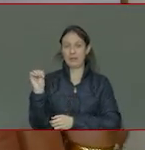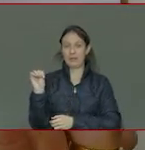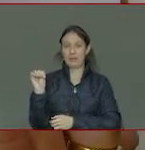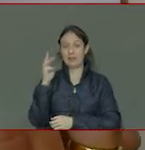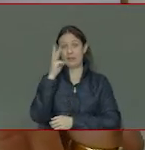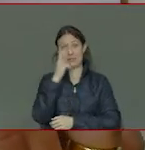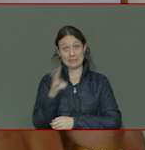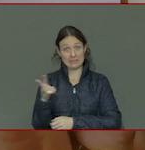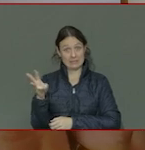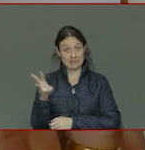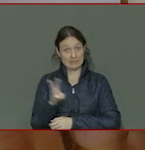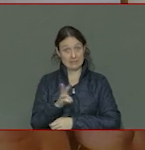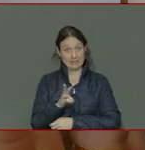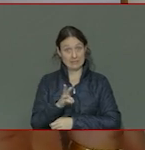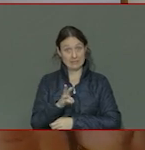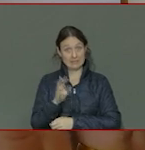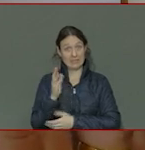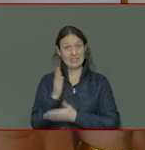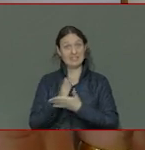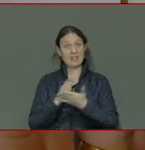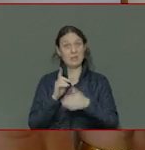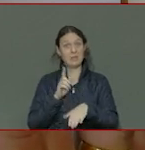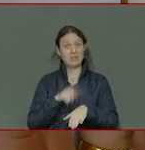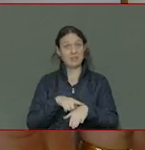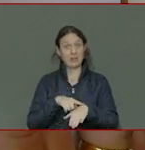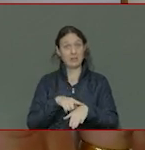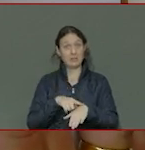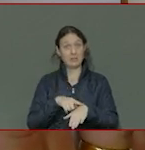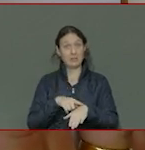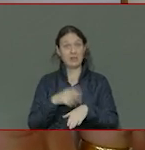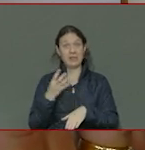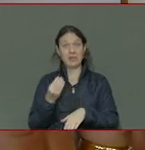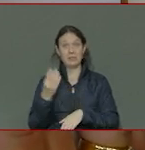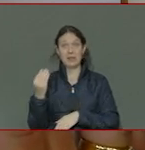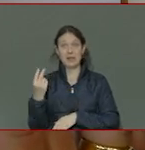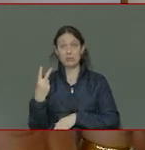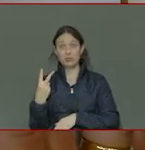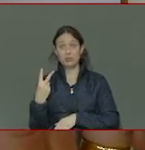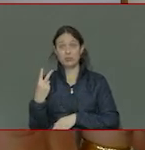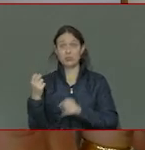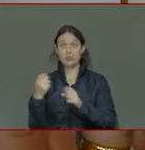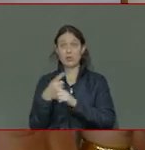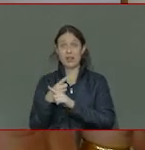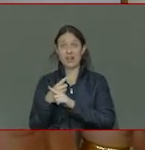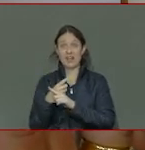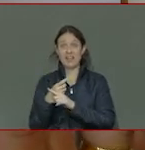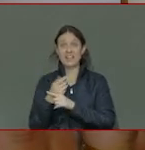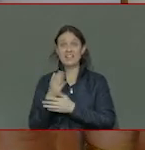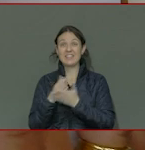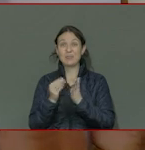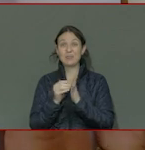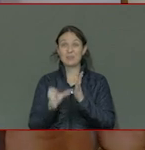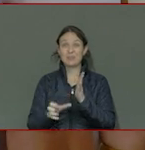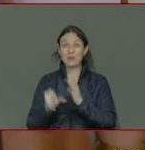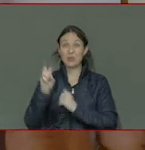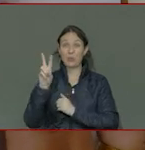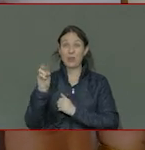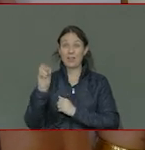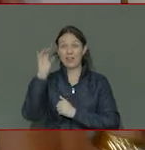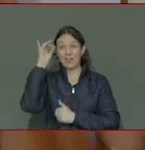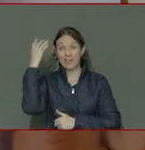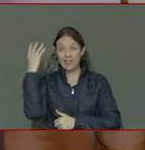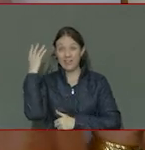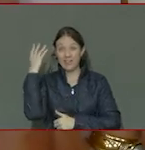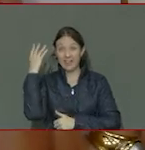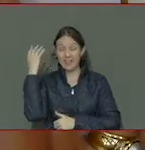cautious. Sometimes when you already multiplied by two numbers, you forget about the 20. So I'm